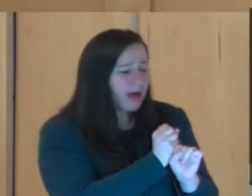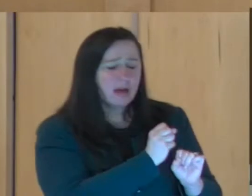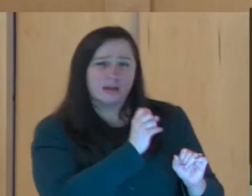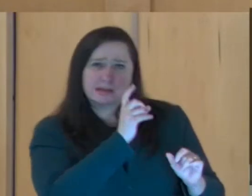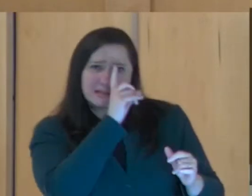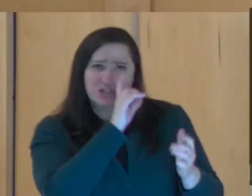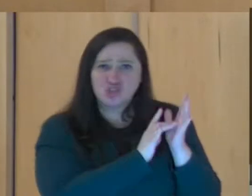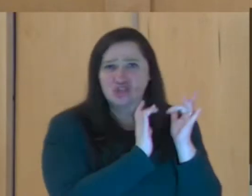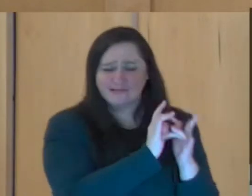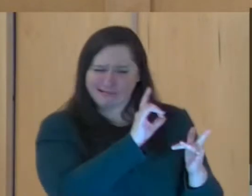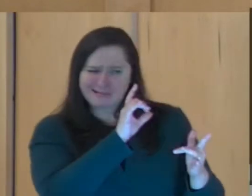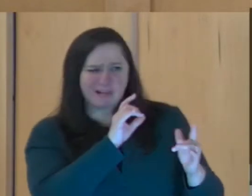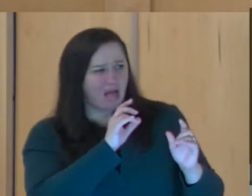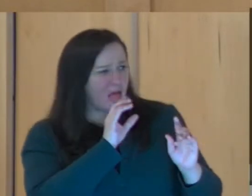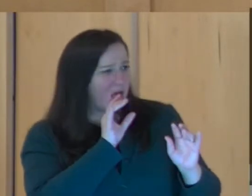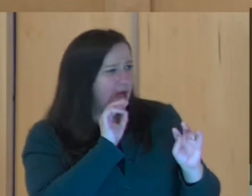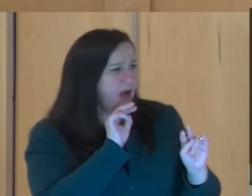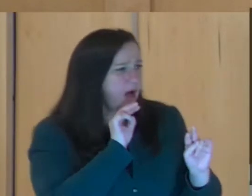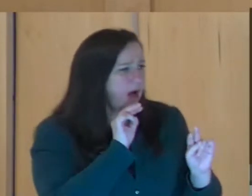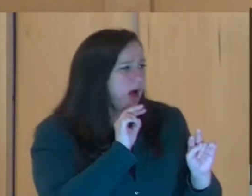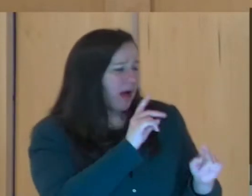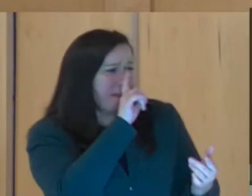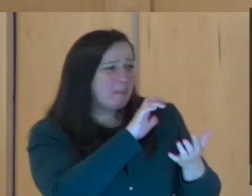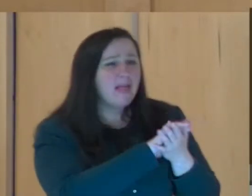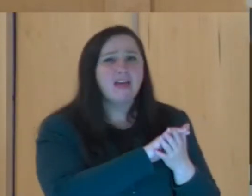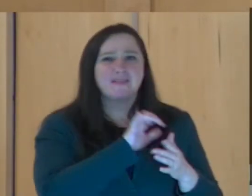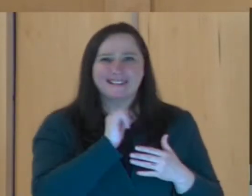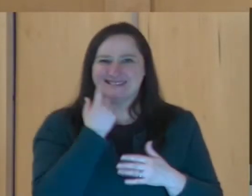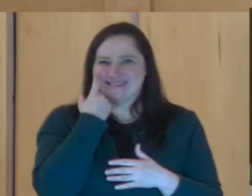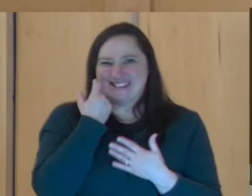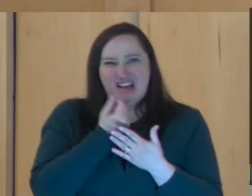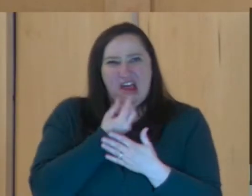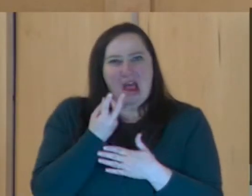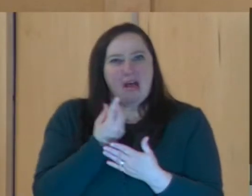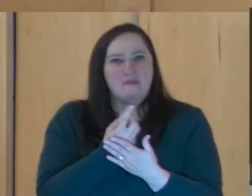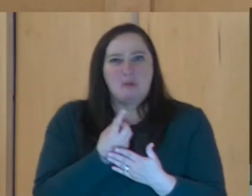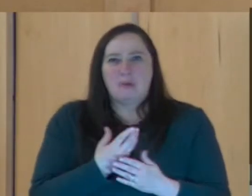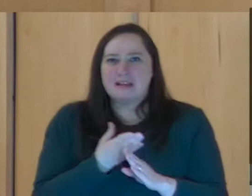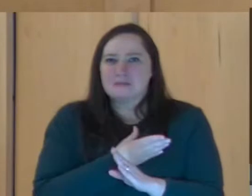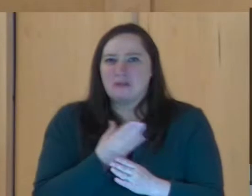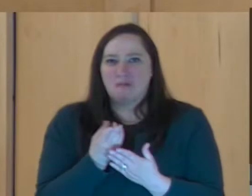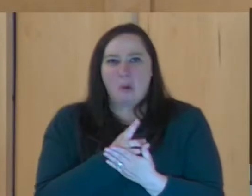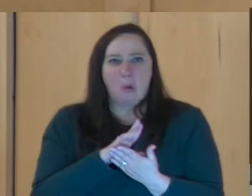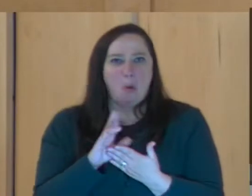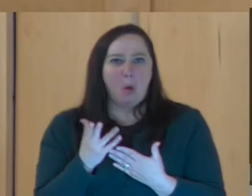him. That was only a few weeks before Holy Week and what we're reading about here.